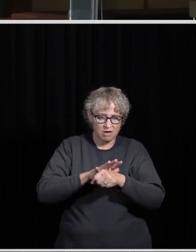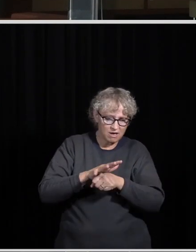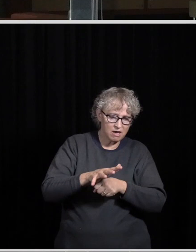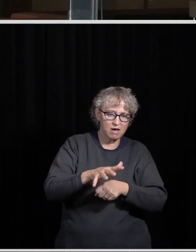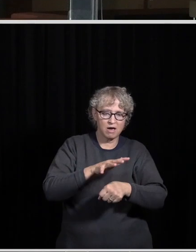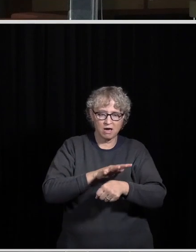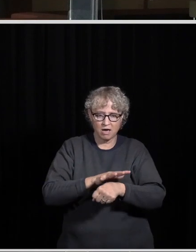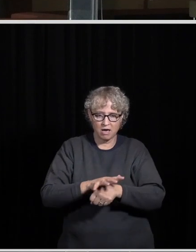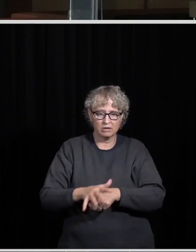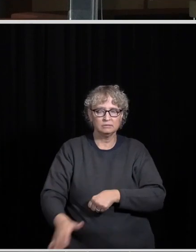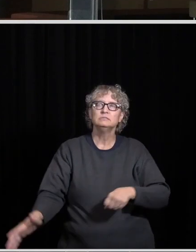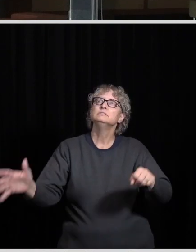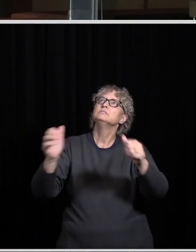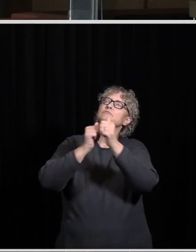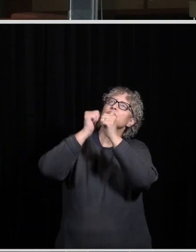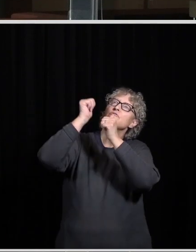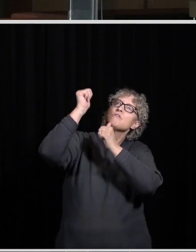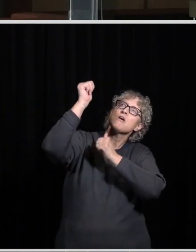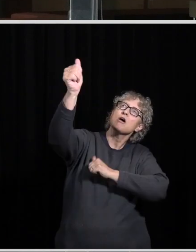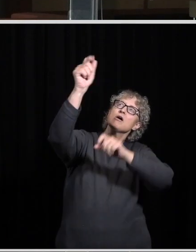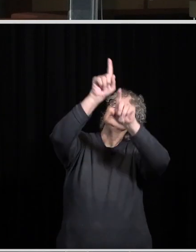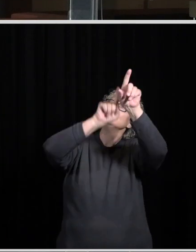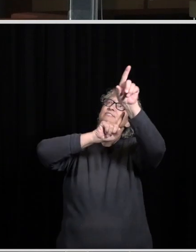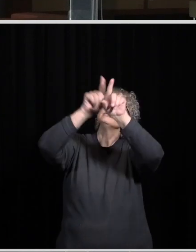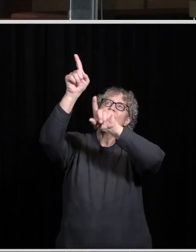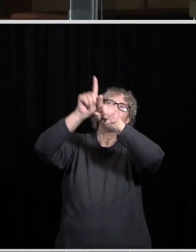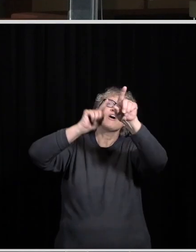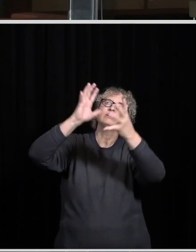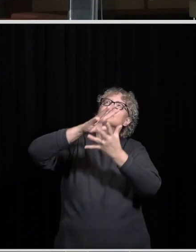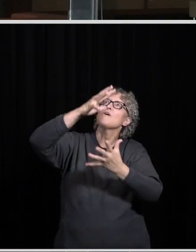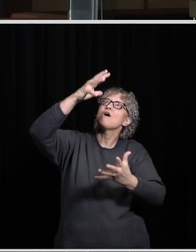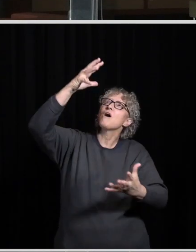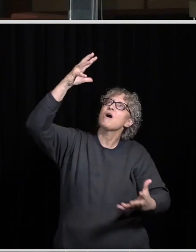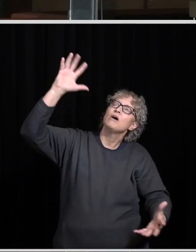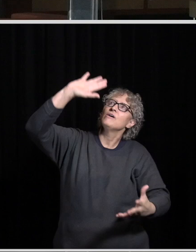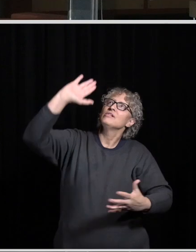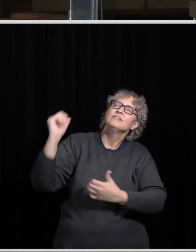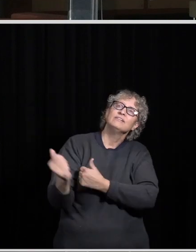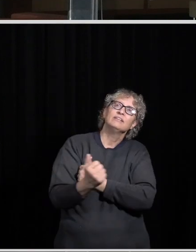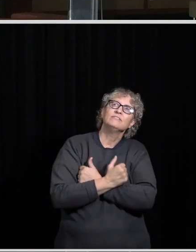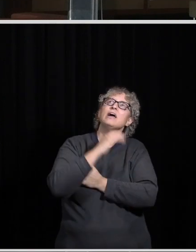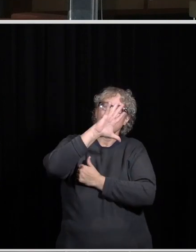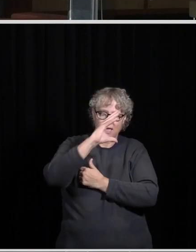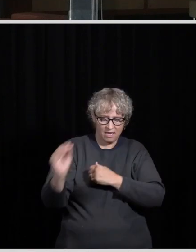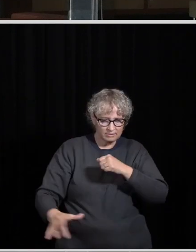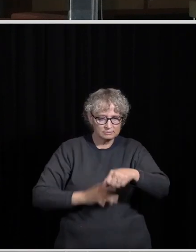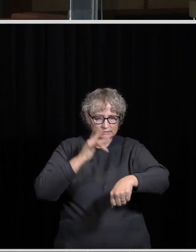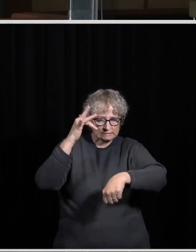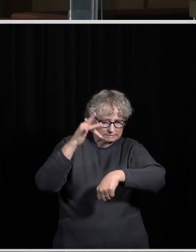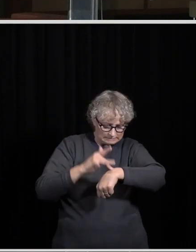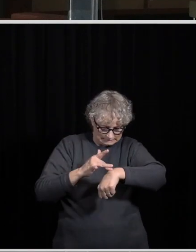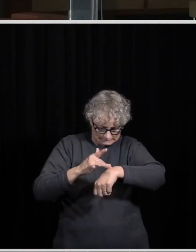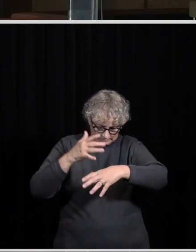goes beyond the highest star and reaches to